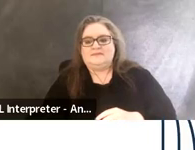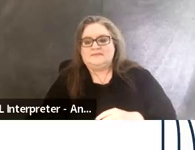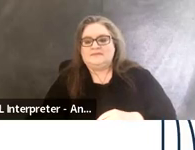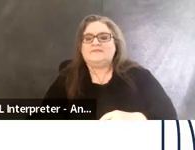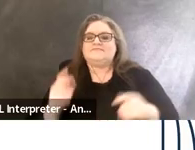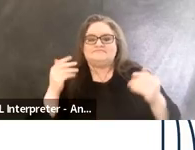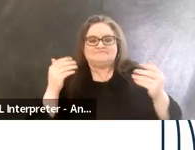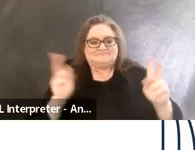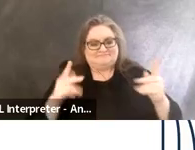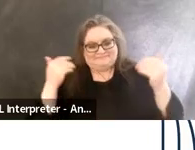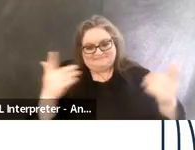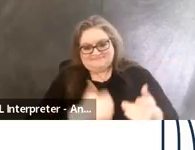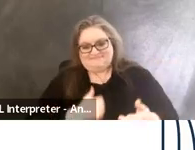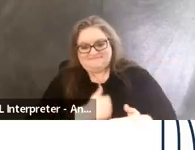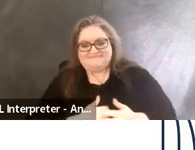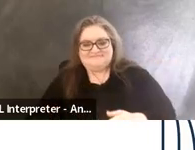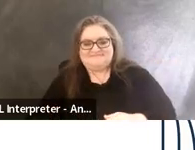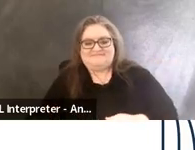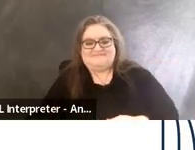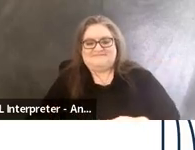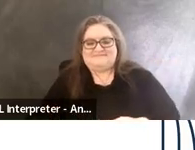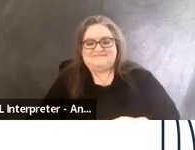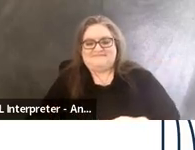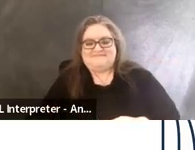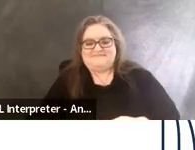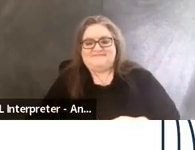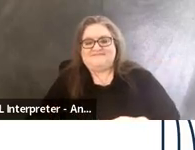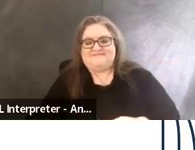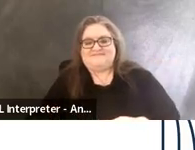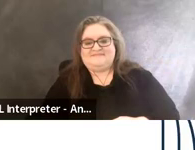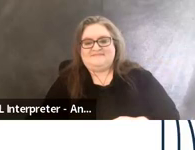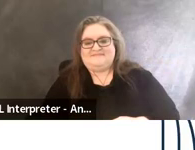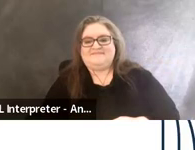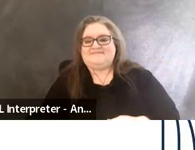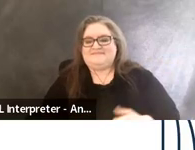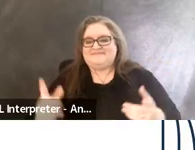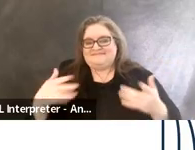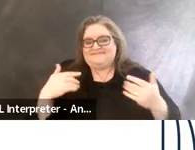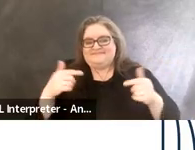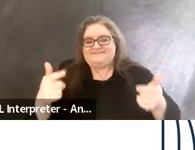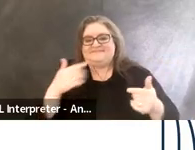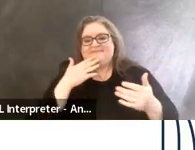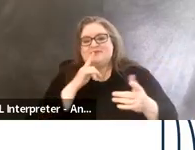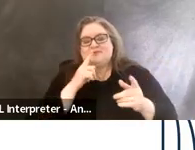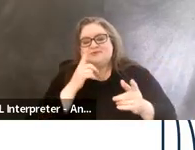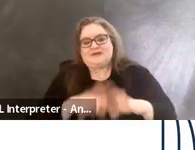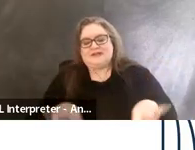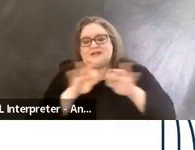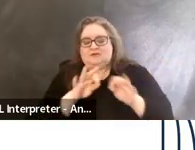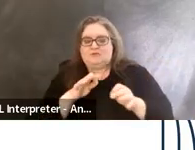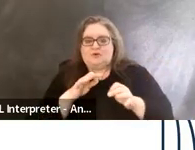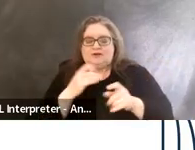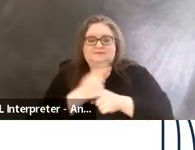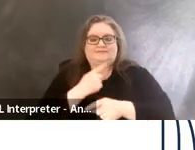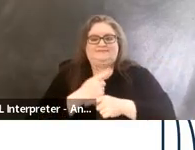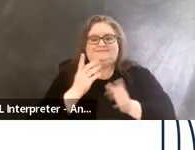folks, go ahead. Sorry about that. Thank you so much. Take it away, Janine. Thank you. Really important to get that straightened